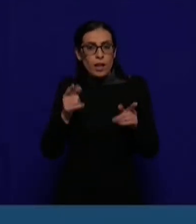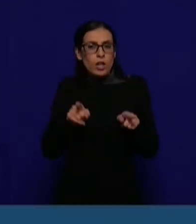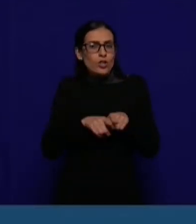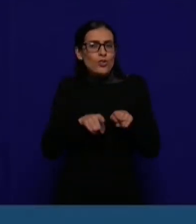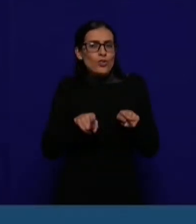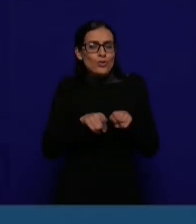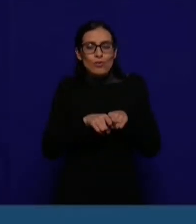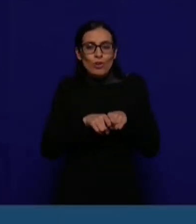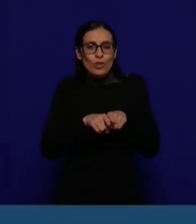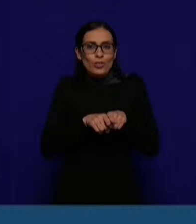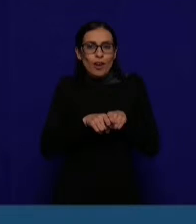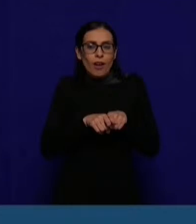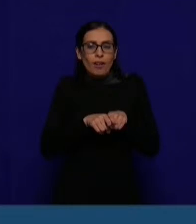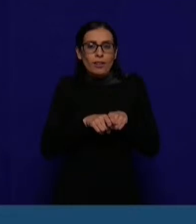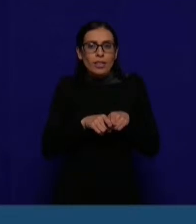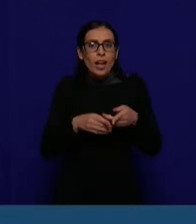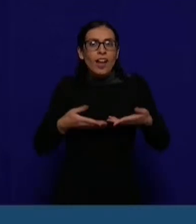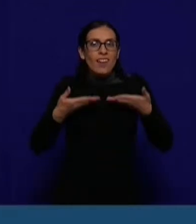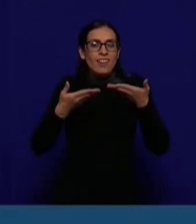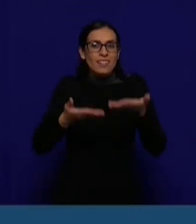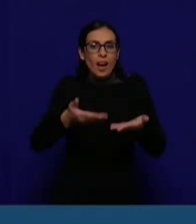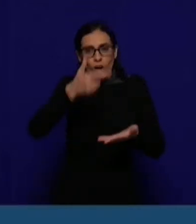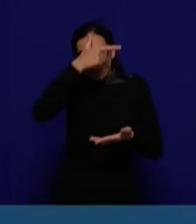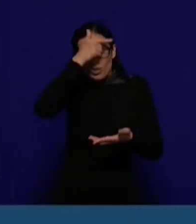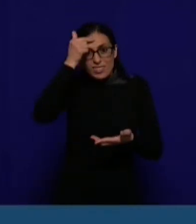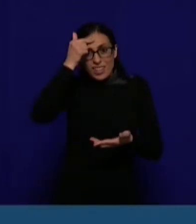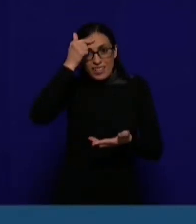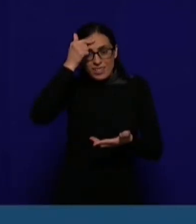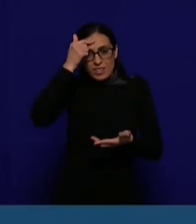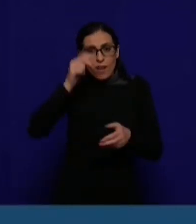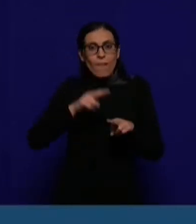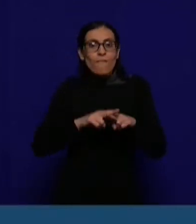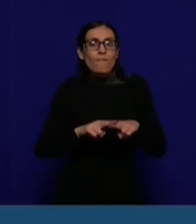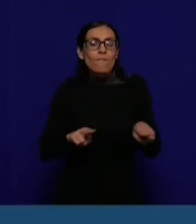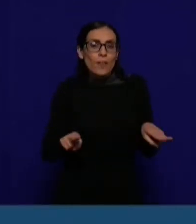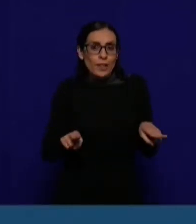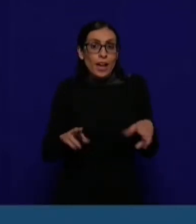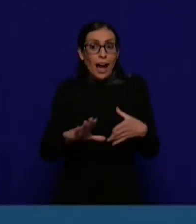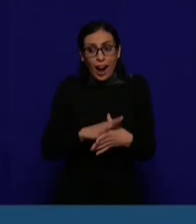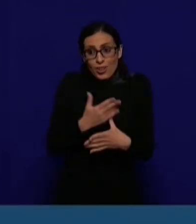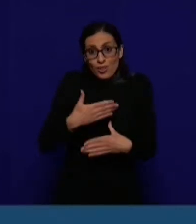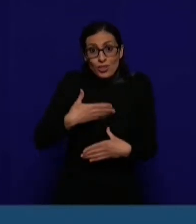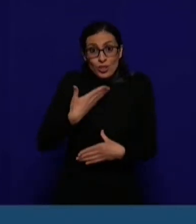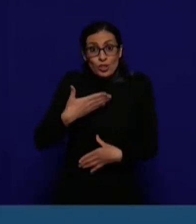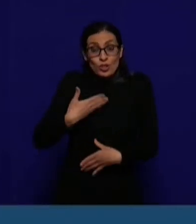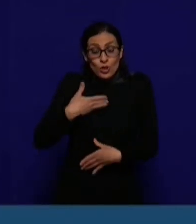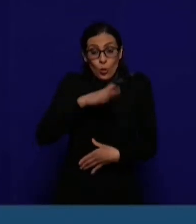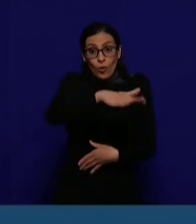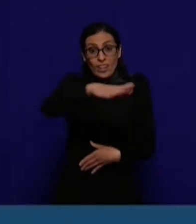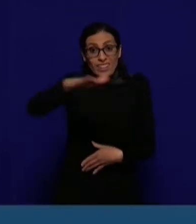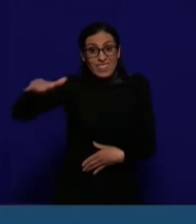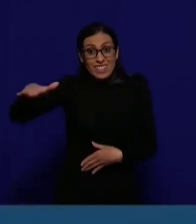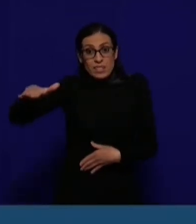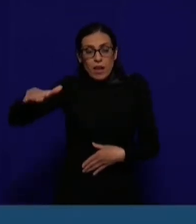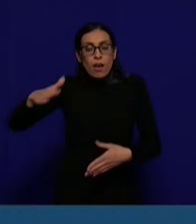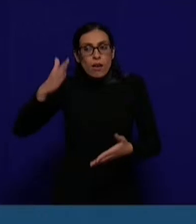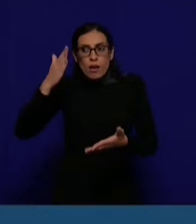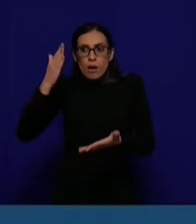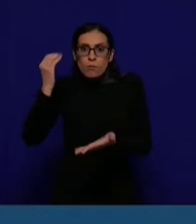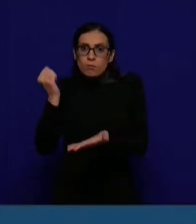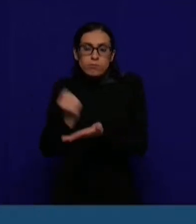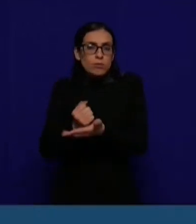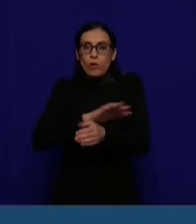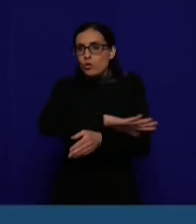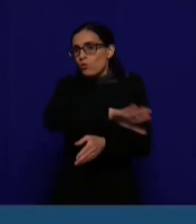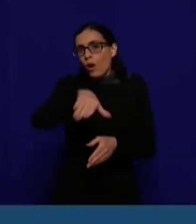this test free of charge because we want to make sure that people are actually being tested here in